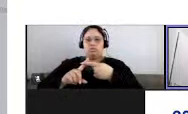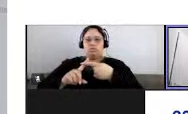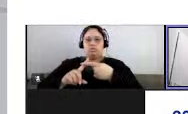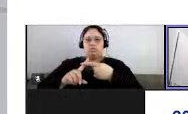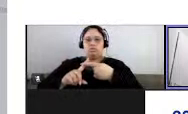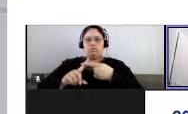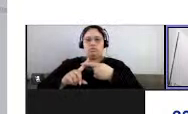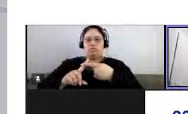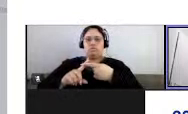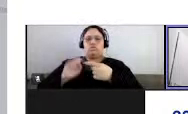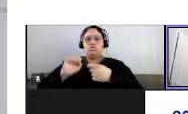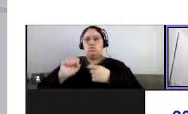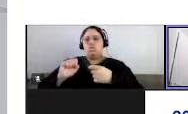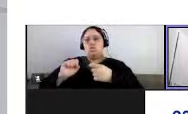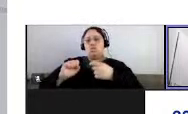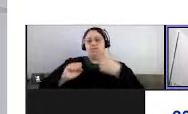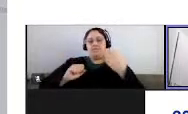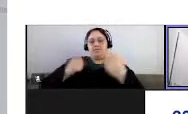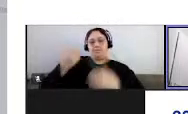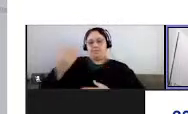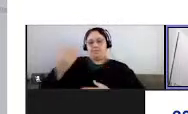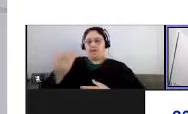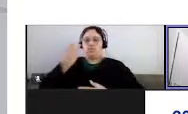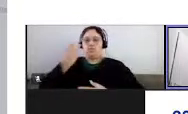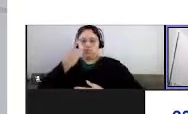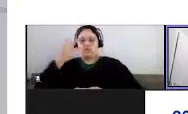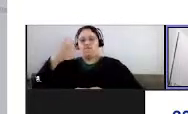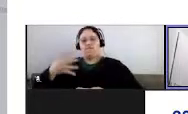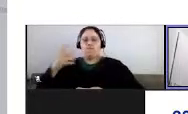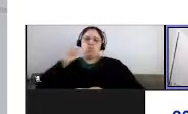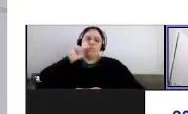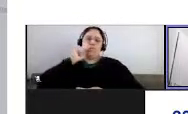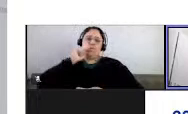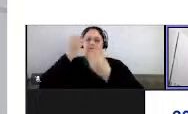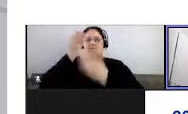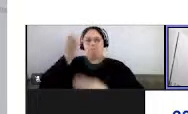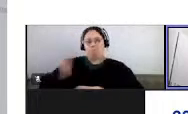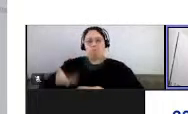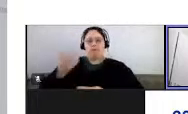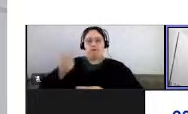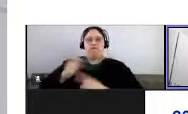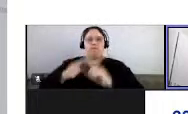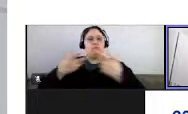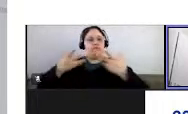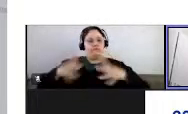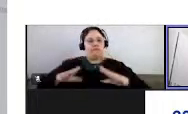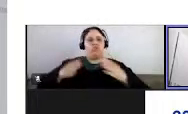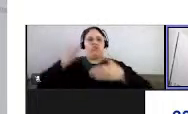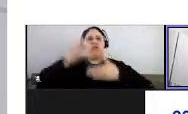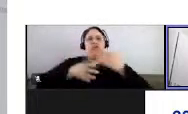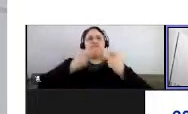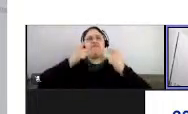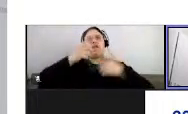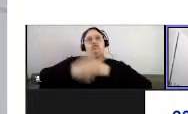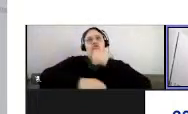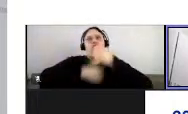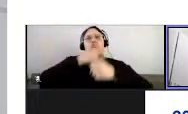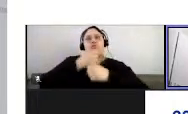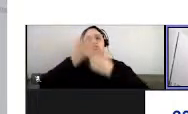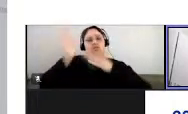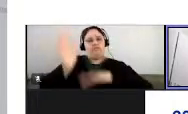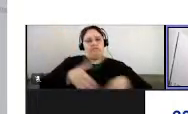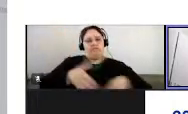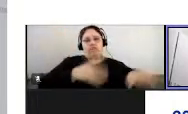the right-hand side, you will see the information for the fourth quarter. But as we have already ended the financial year, and we've